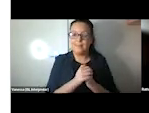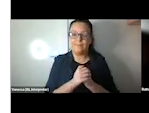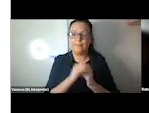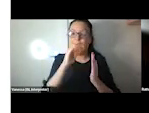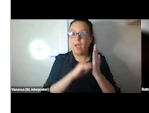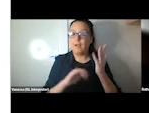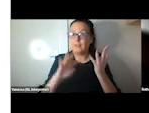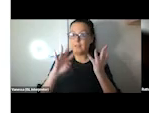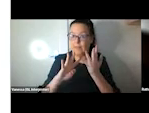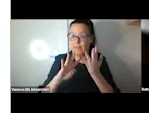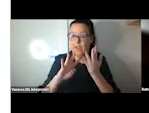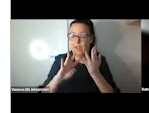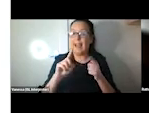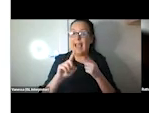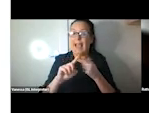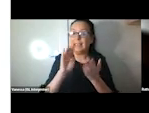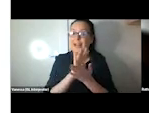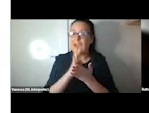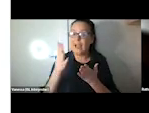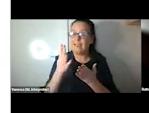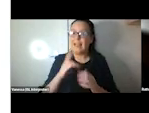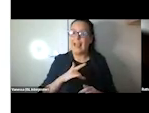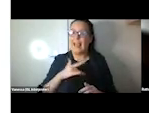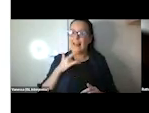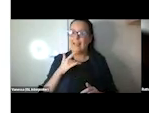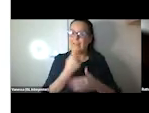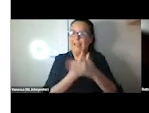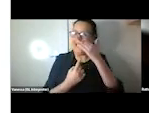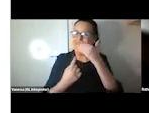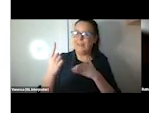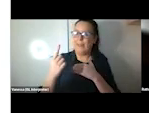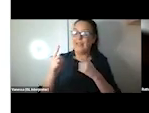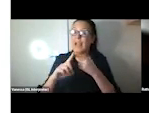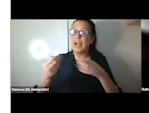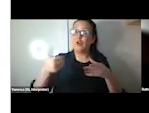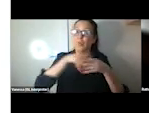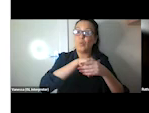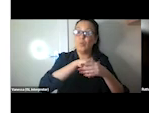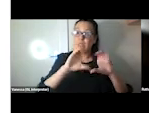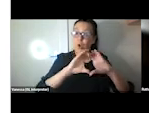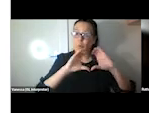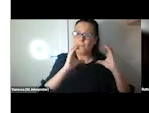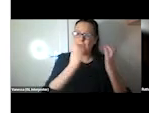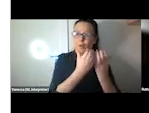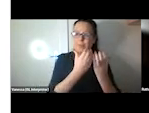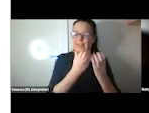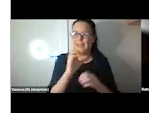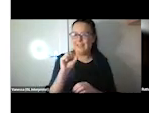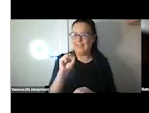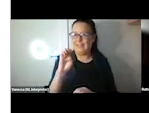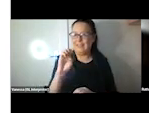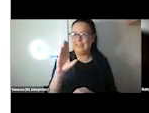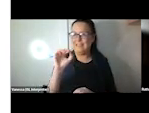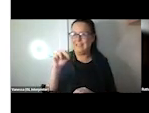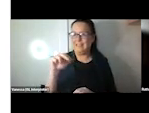accessibility and Article 19, living independently and being included in the community. And again, I think Selina's presentation clearly linked how